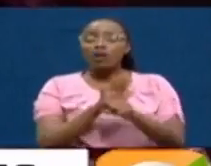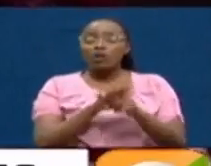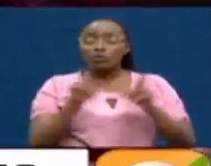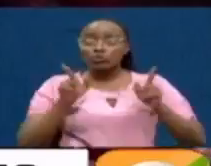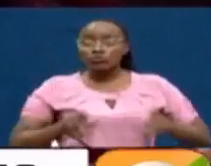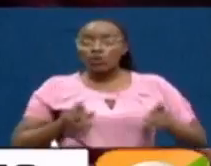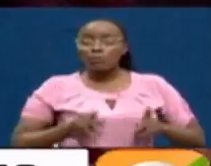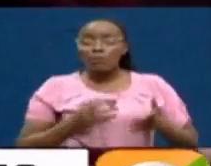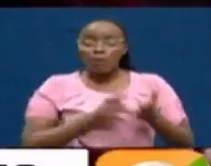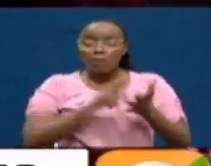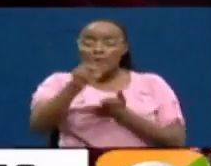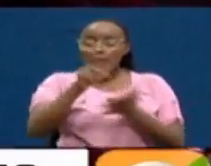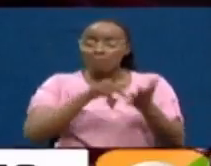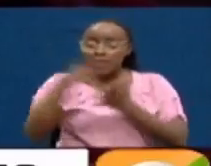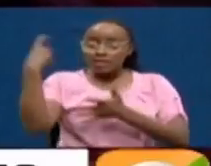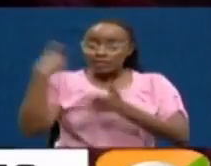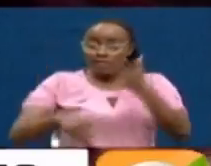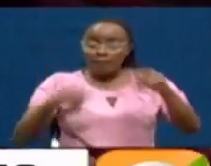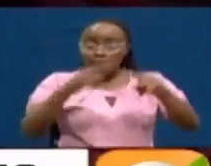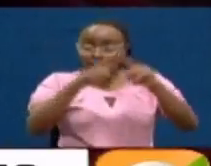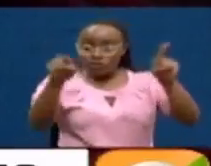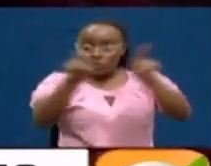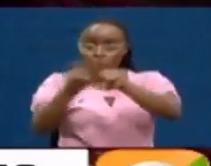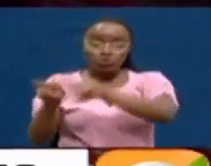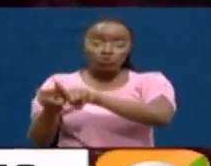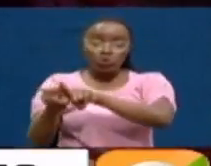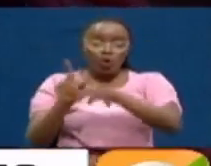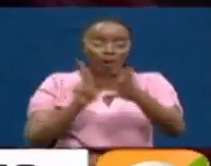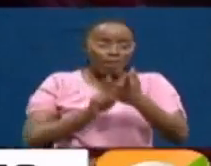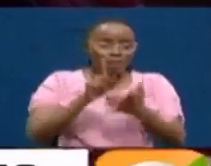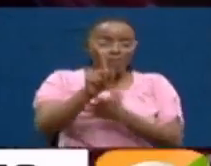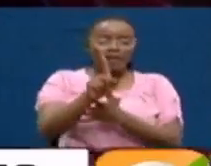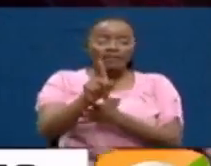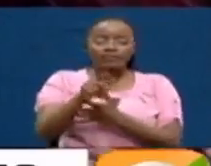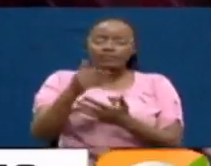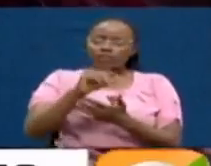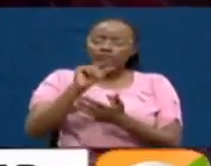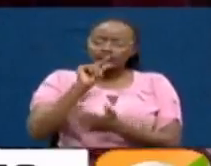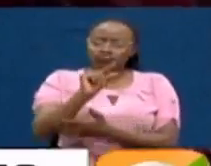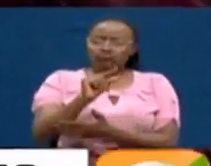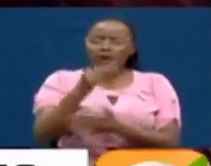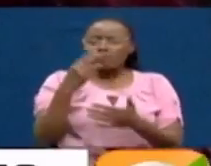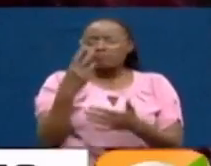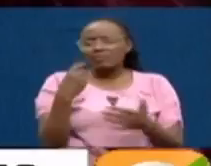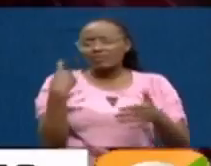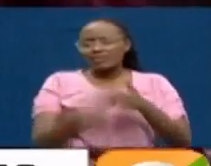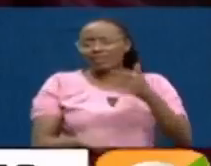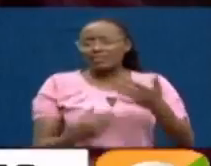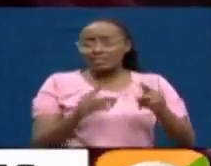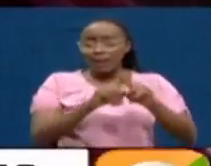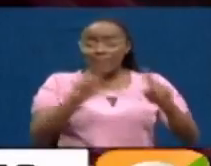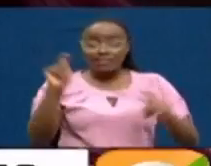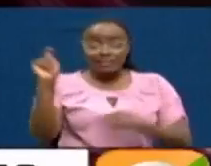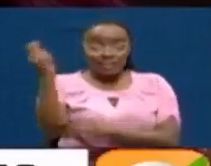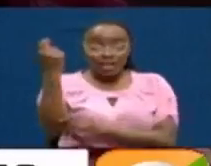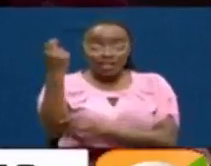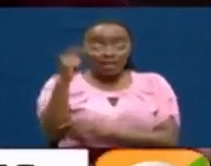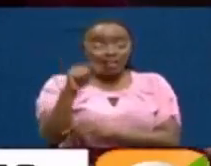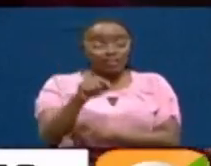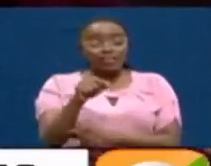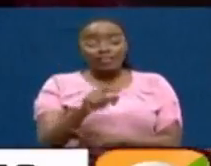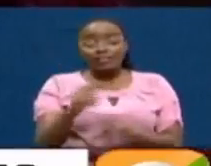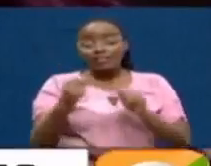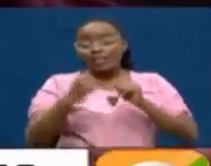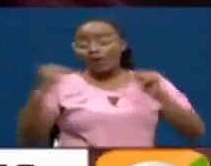board paying taxes, but at the same time paying minimal taxes as possible. But in Kenya, it's actually the